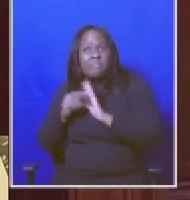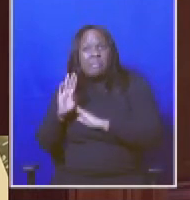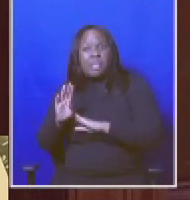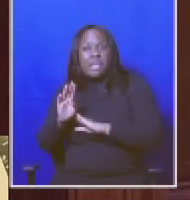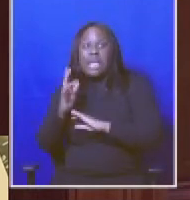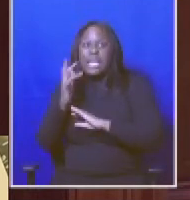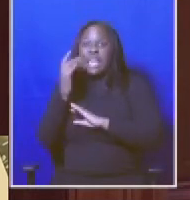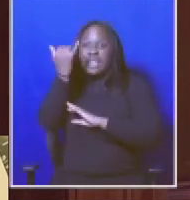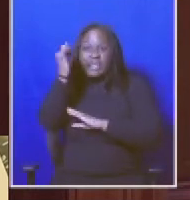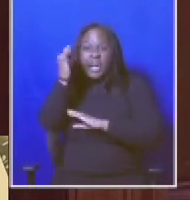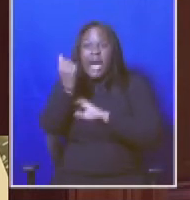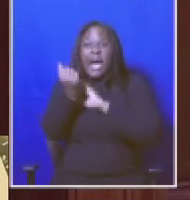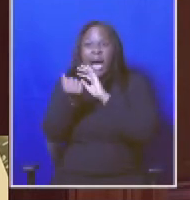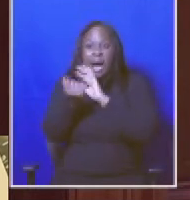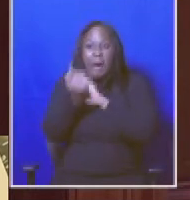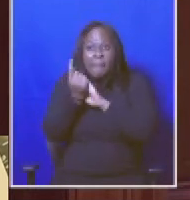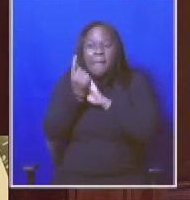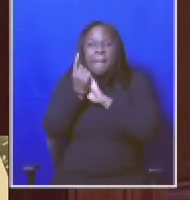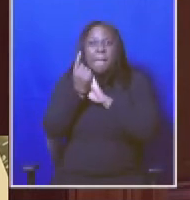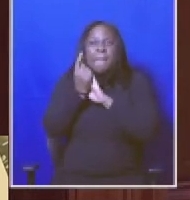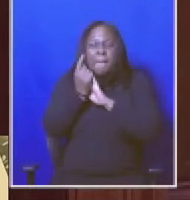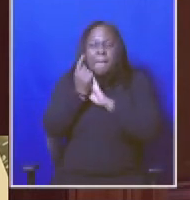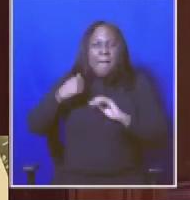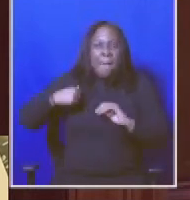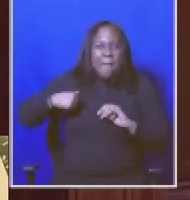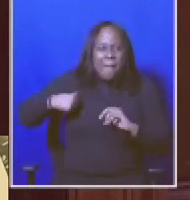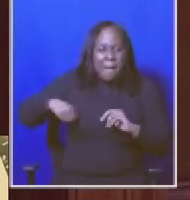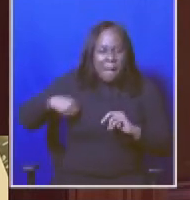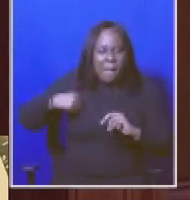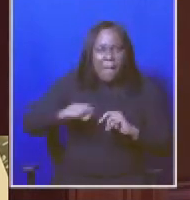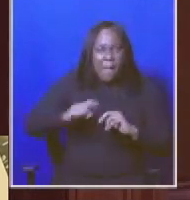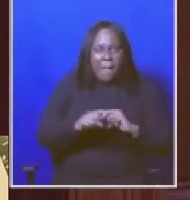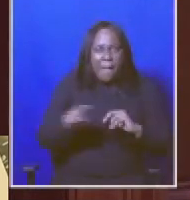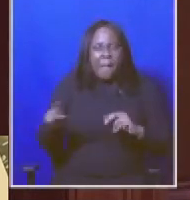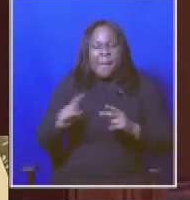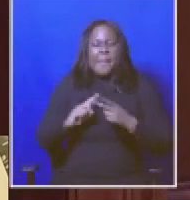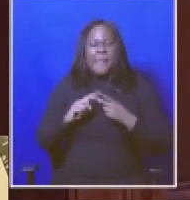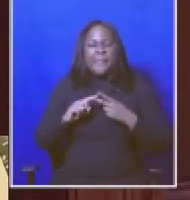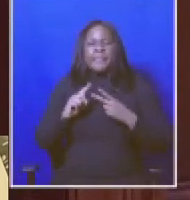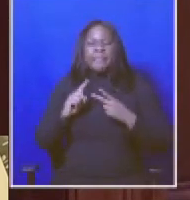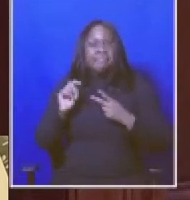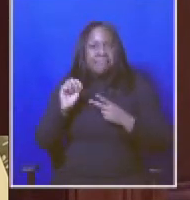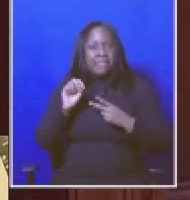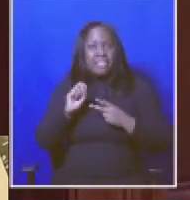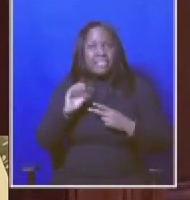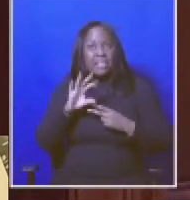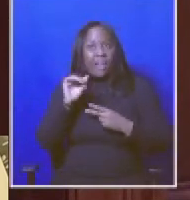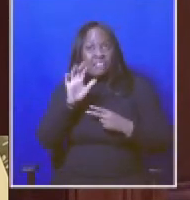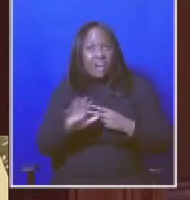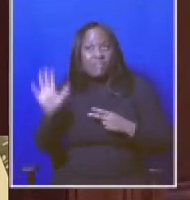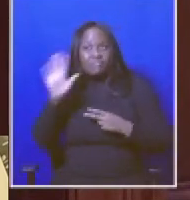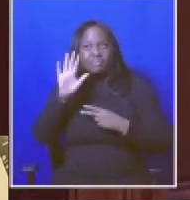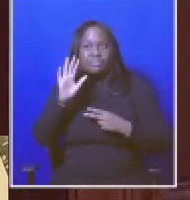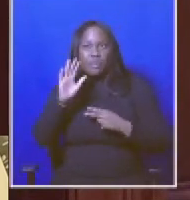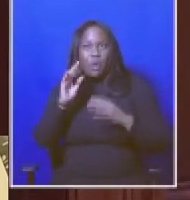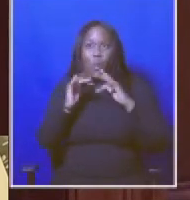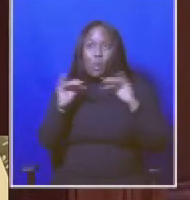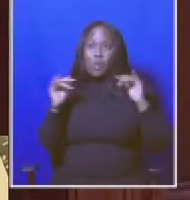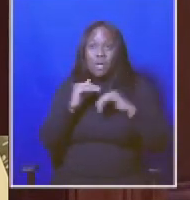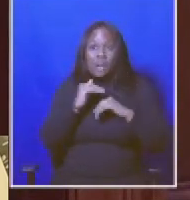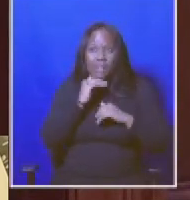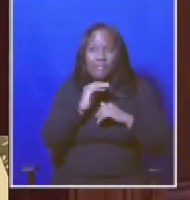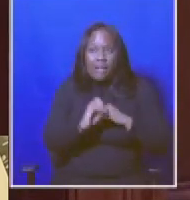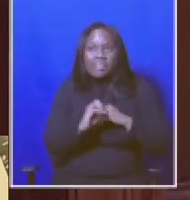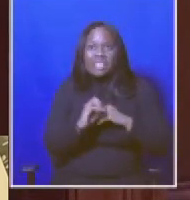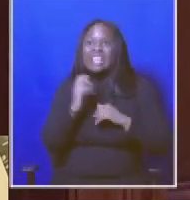ensure that the country and municipalities do have sufficient water supply in the event of